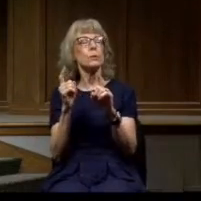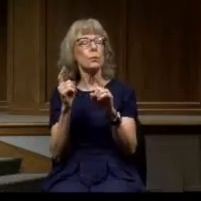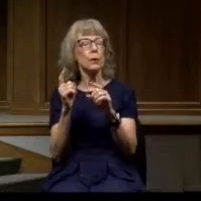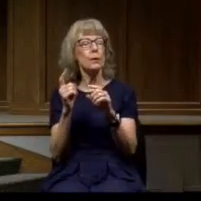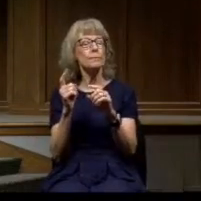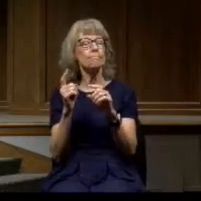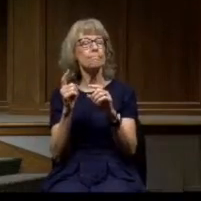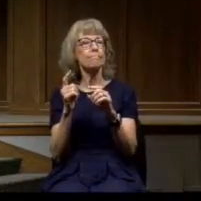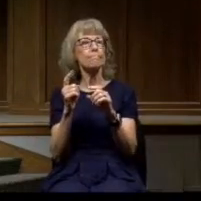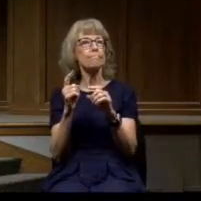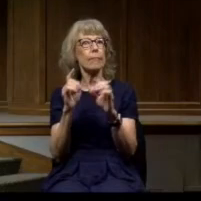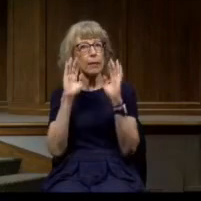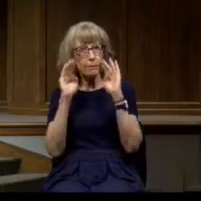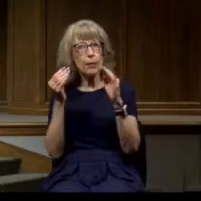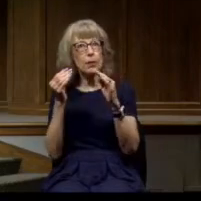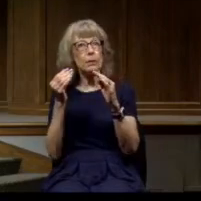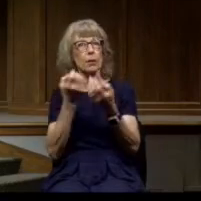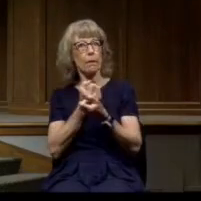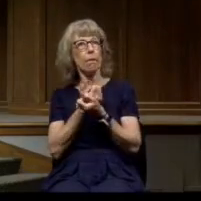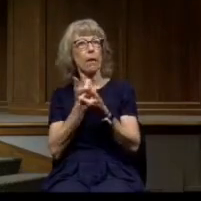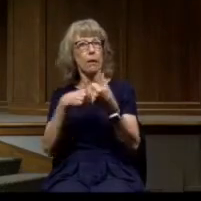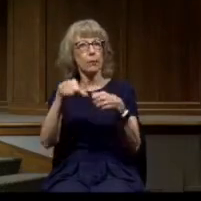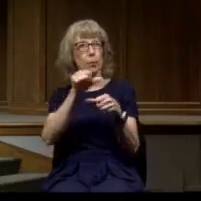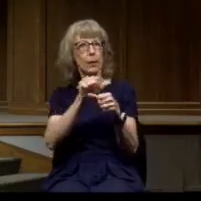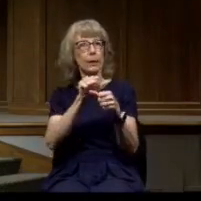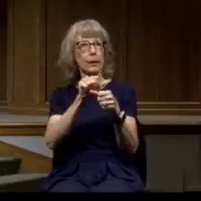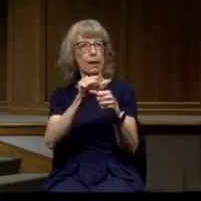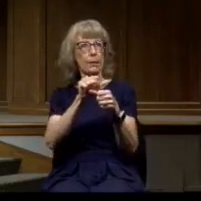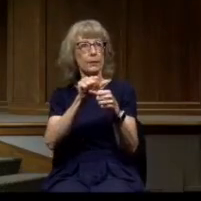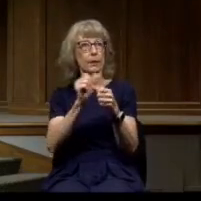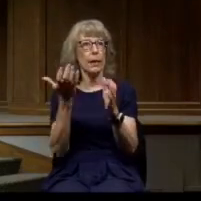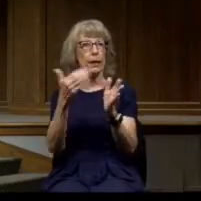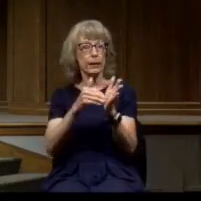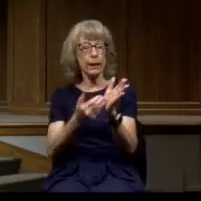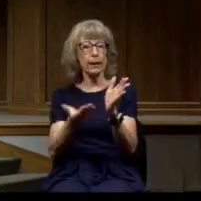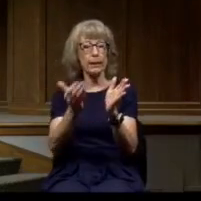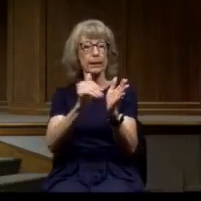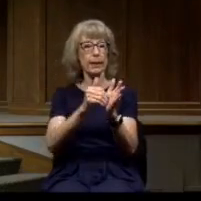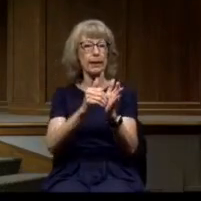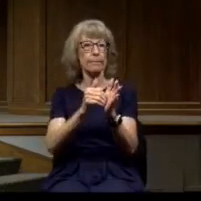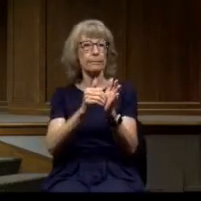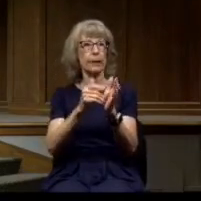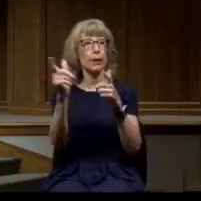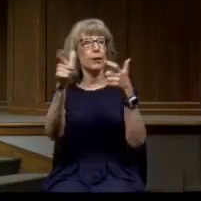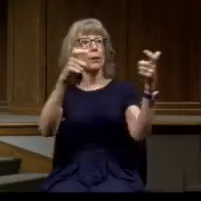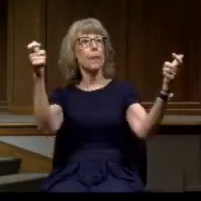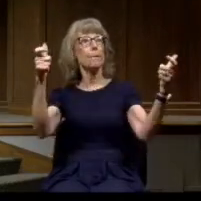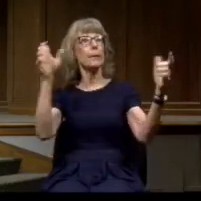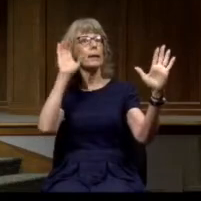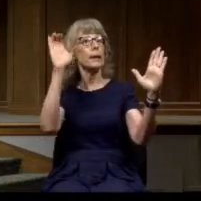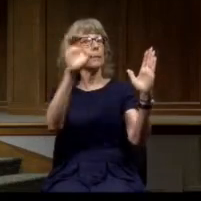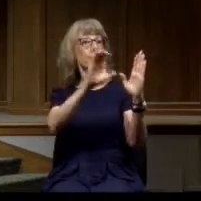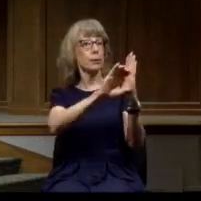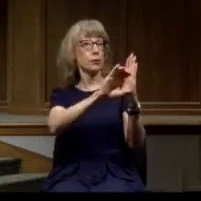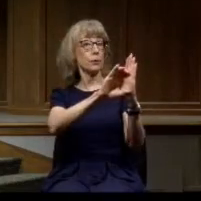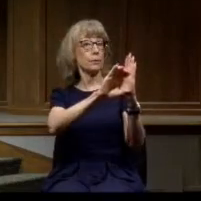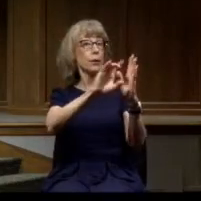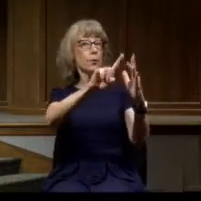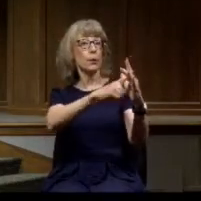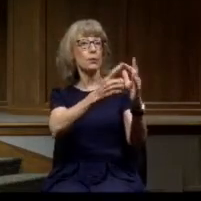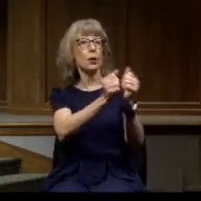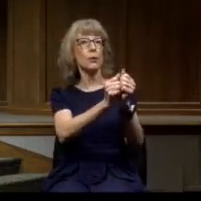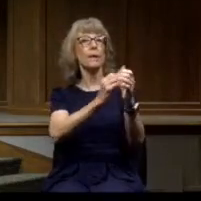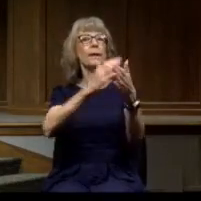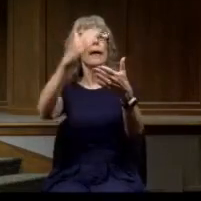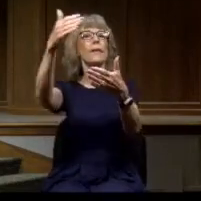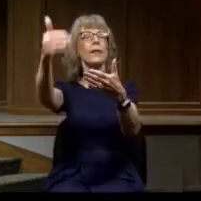again. So as far as the big picture for the year, I want to start with the end in mind. In the spring, we're going to